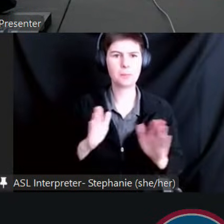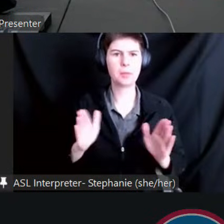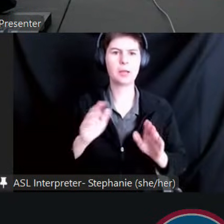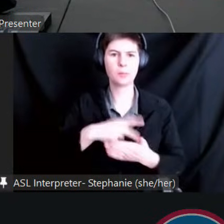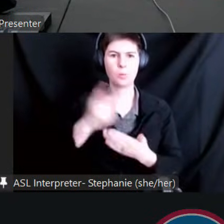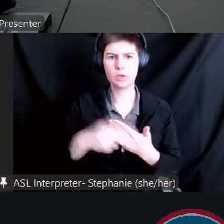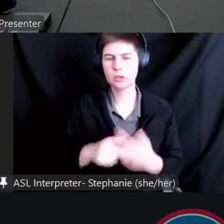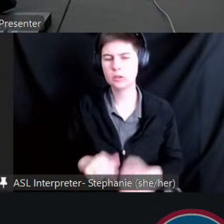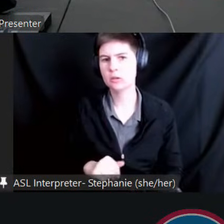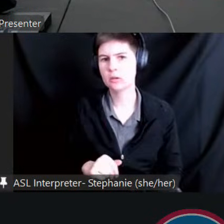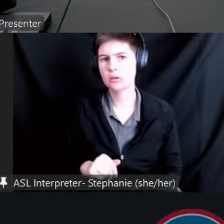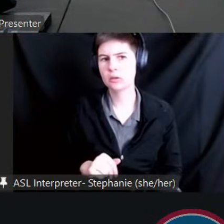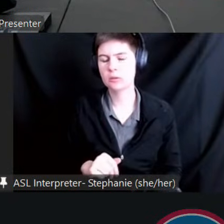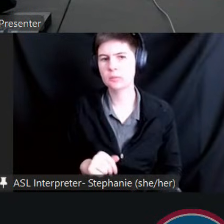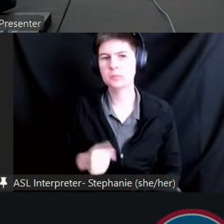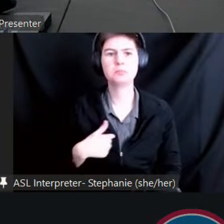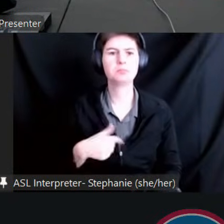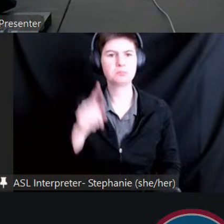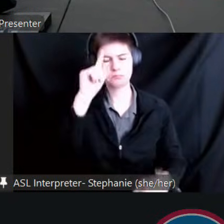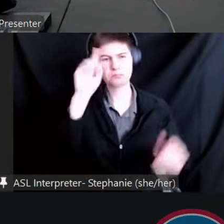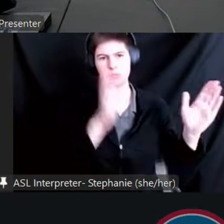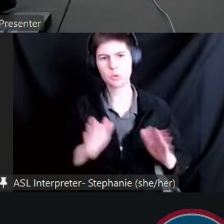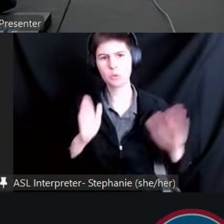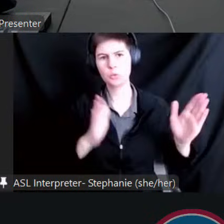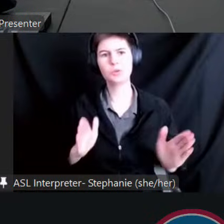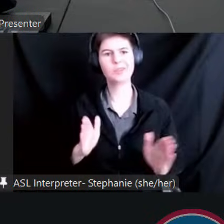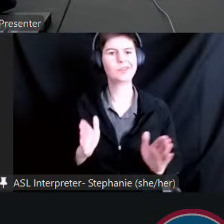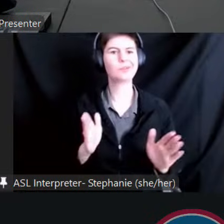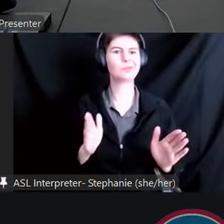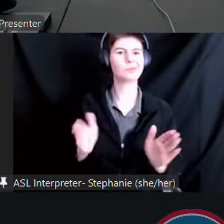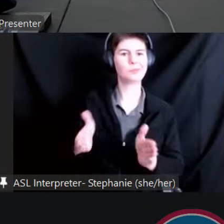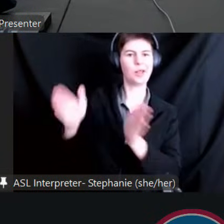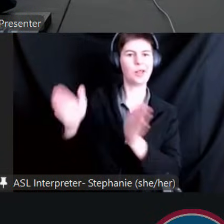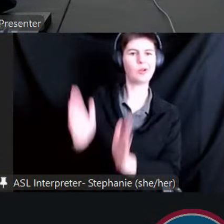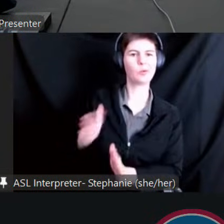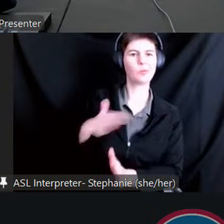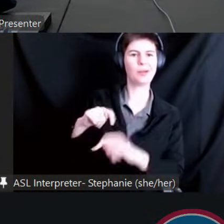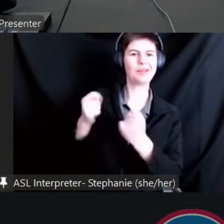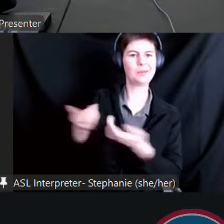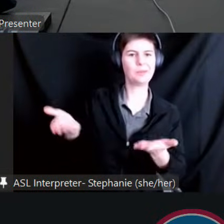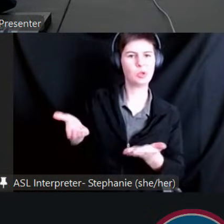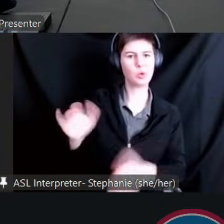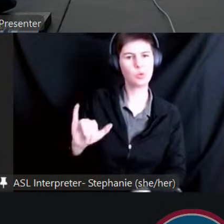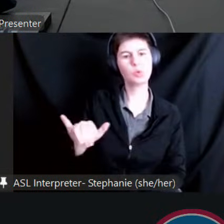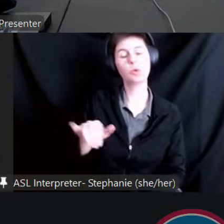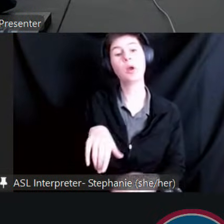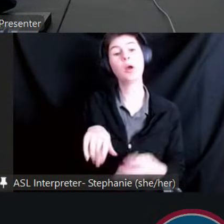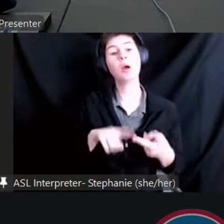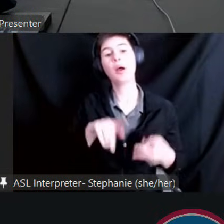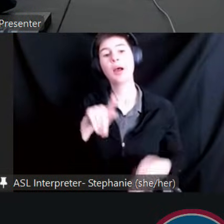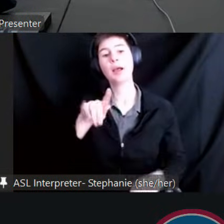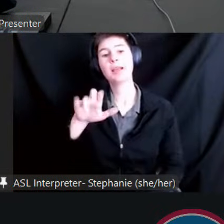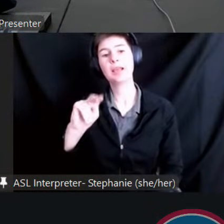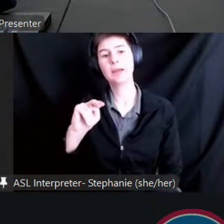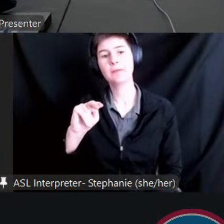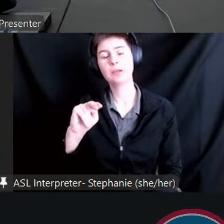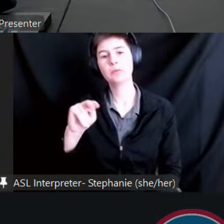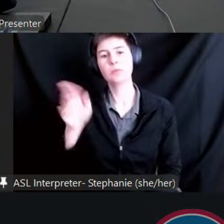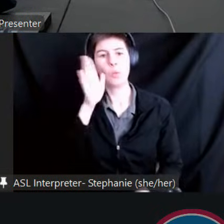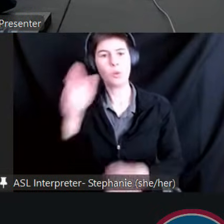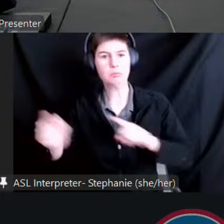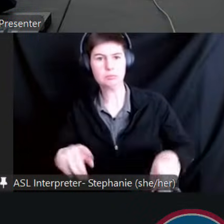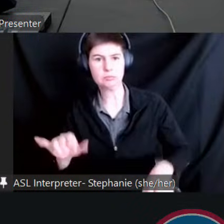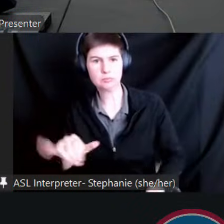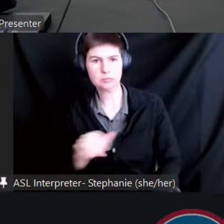a strategic planner on my team as well. And as I mentioned, Kevin Peralta will be down here. Some